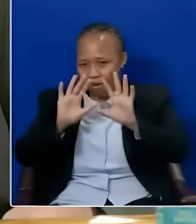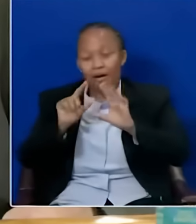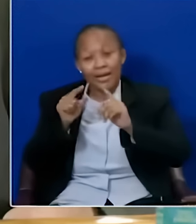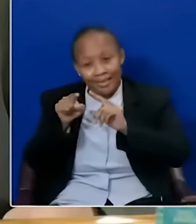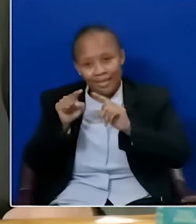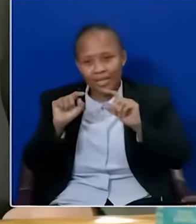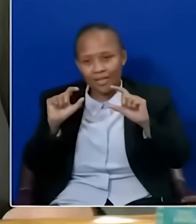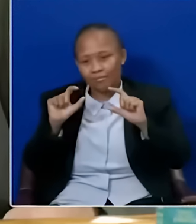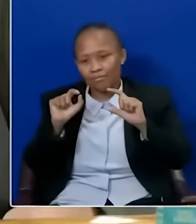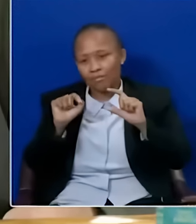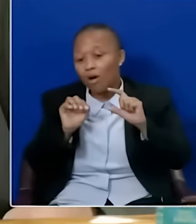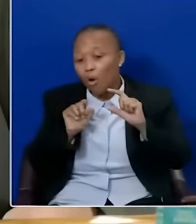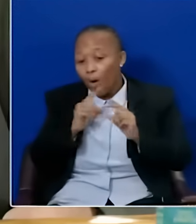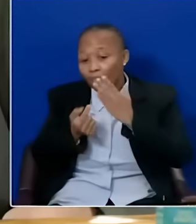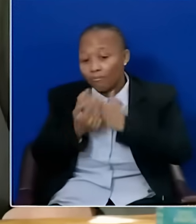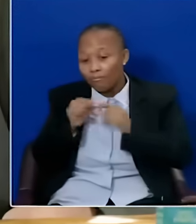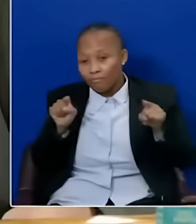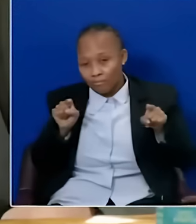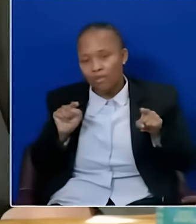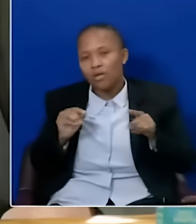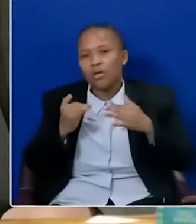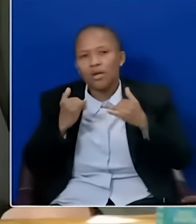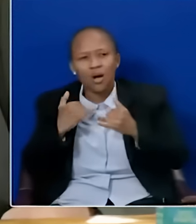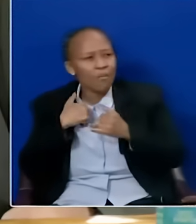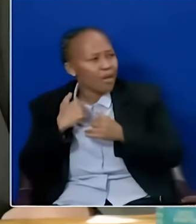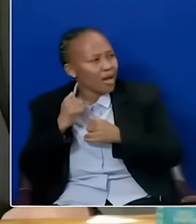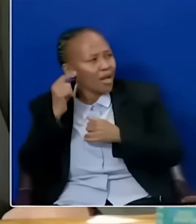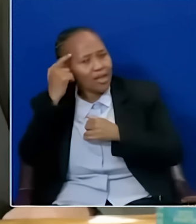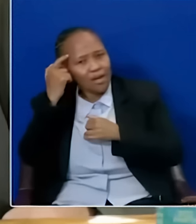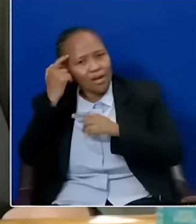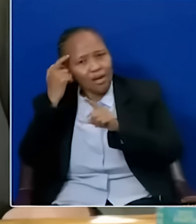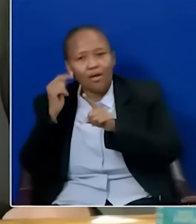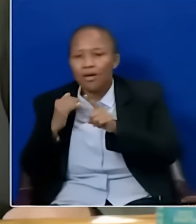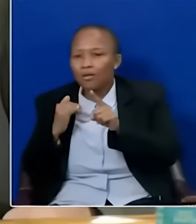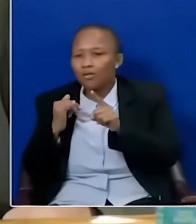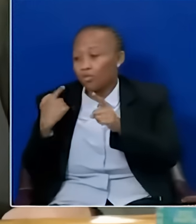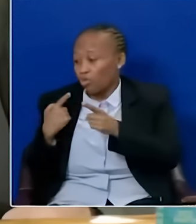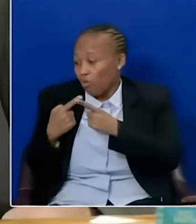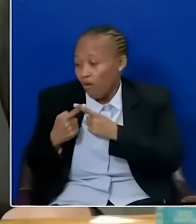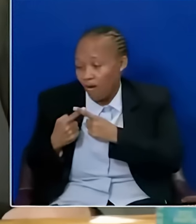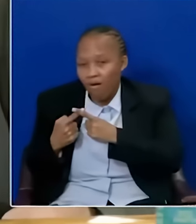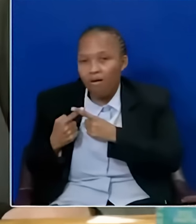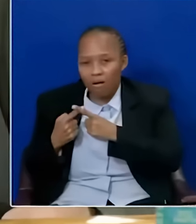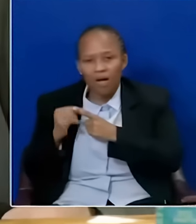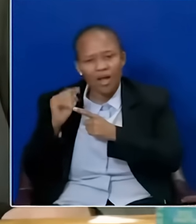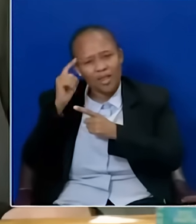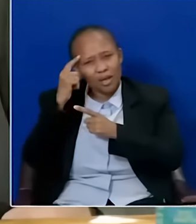I think we've had evidence thus far, it's an annexure to